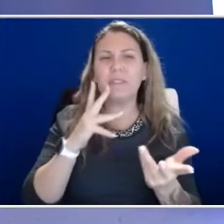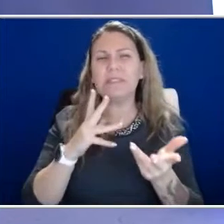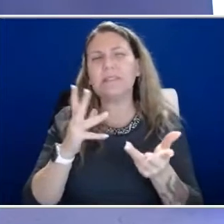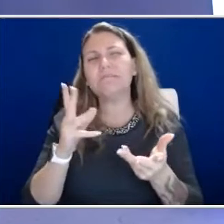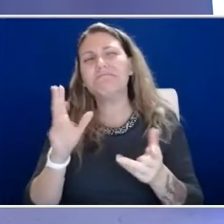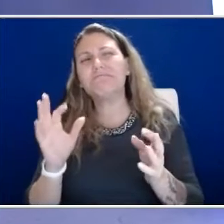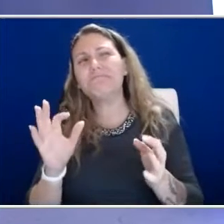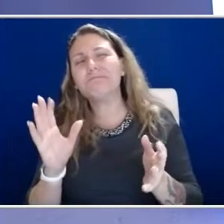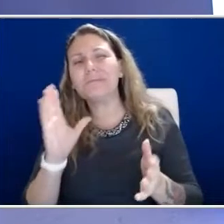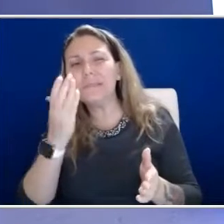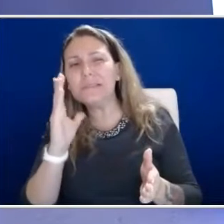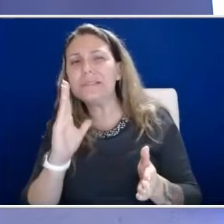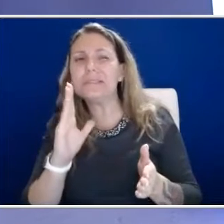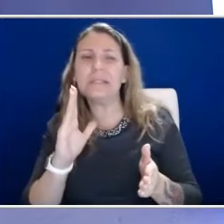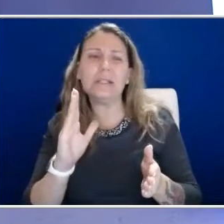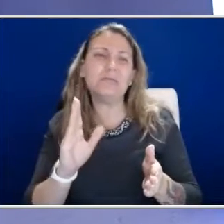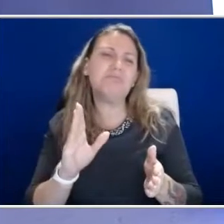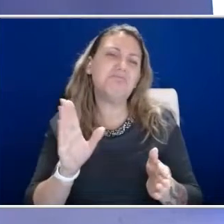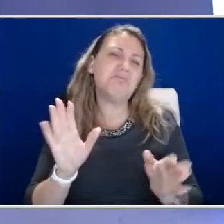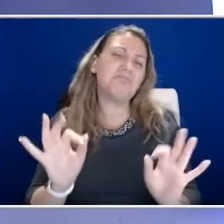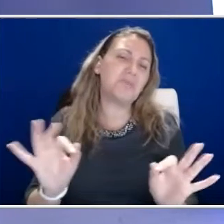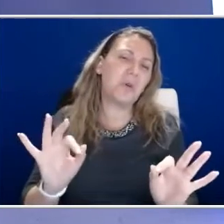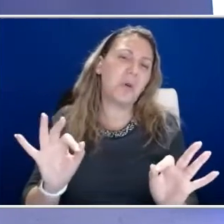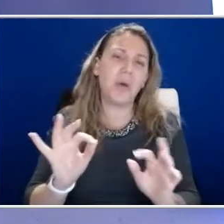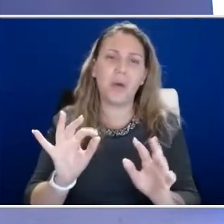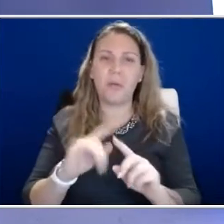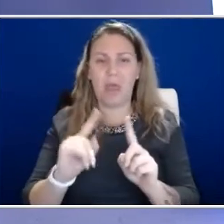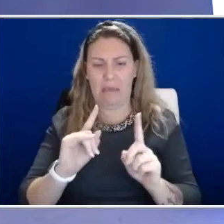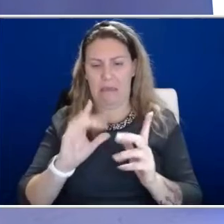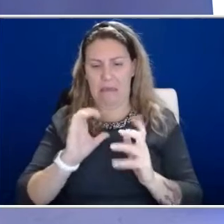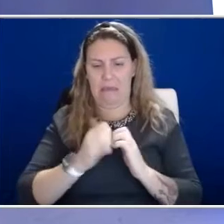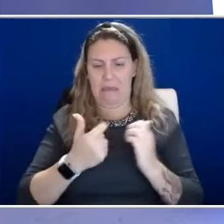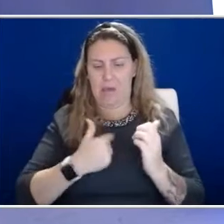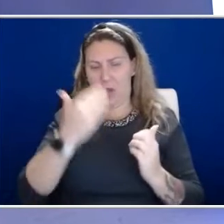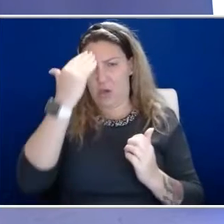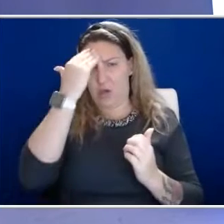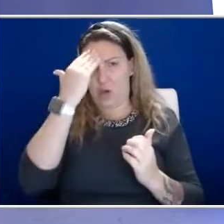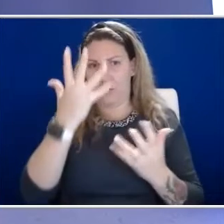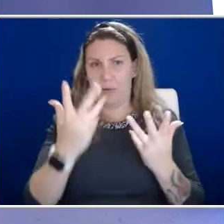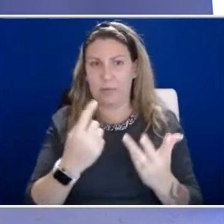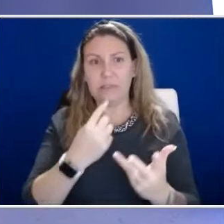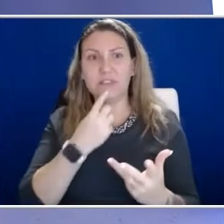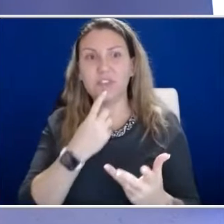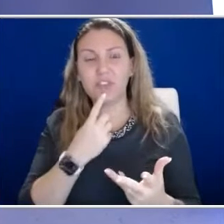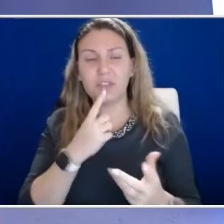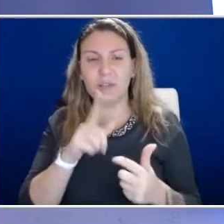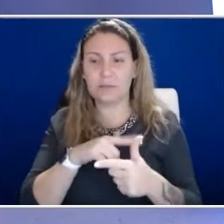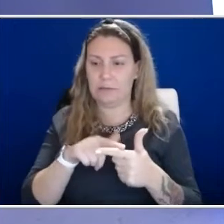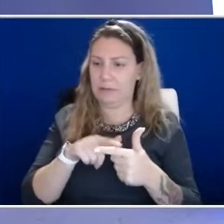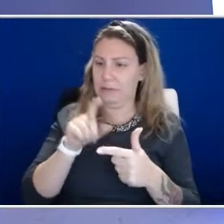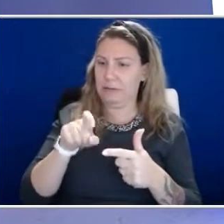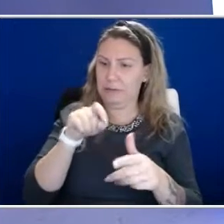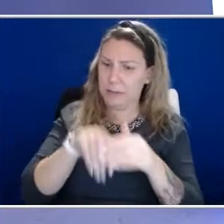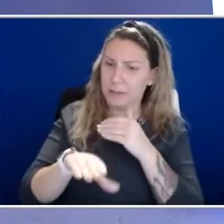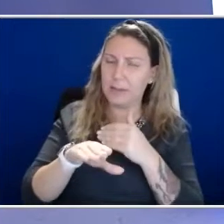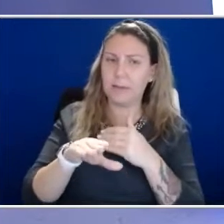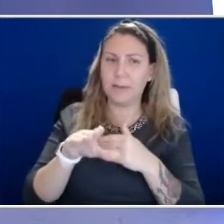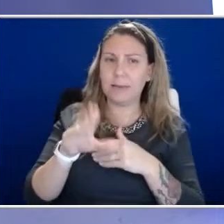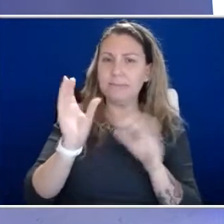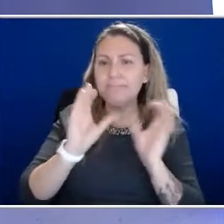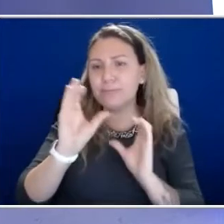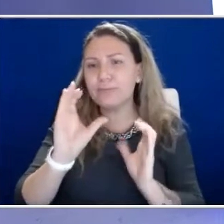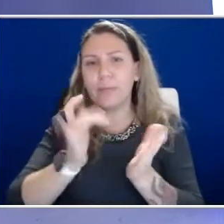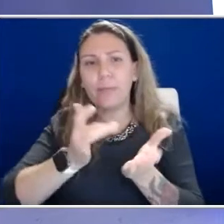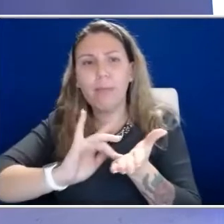know it gets to a point where it's serious enough via maybe an infection that I would need to come in and seek medical